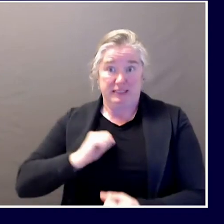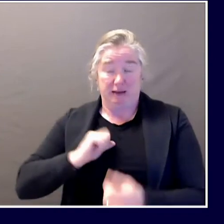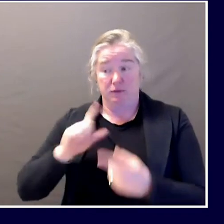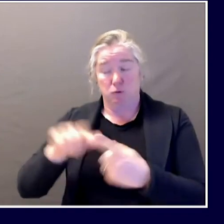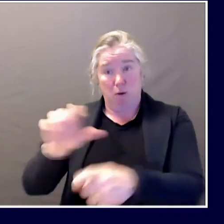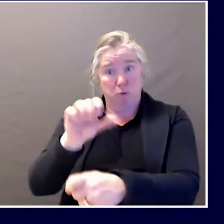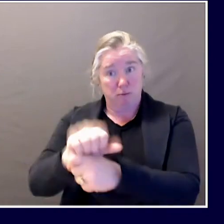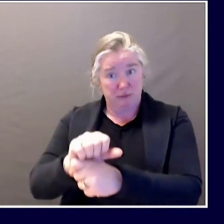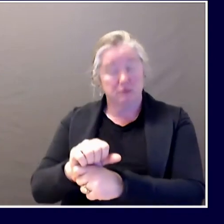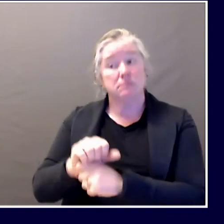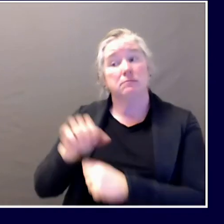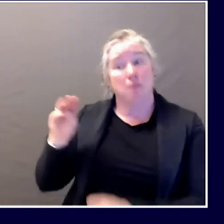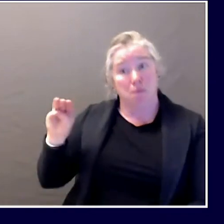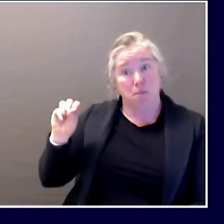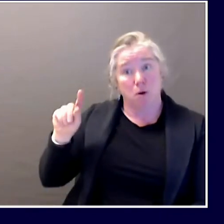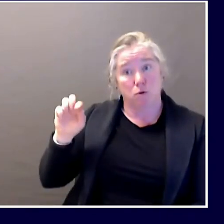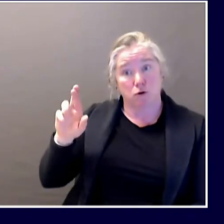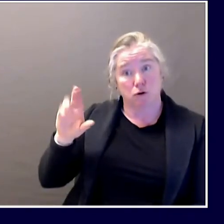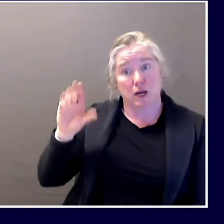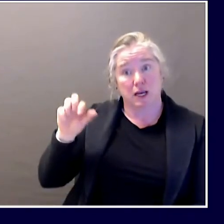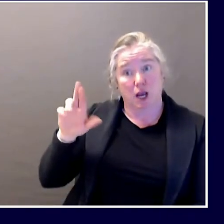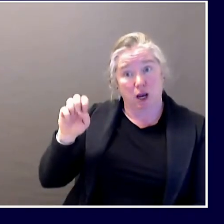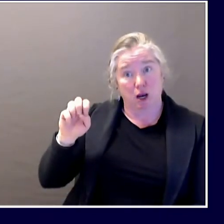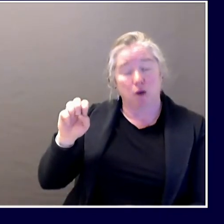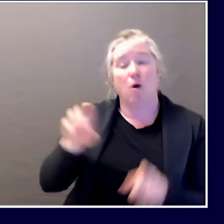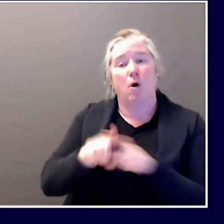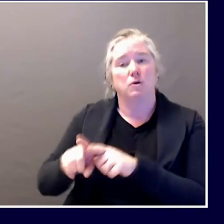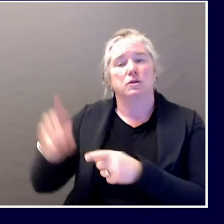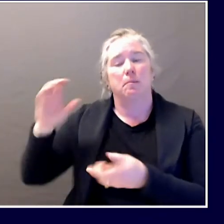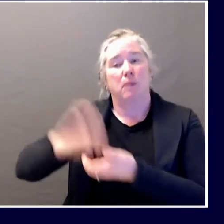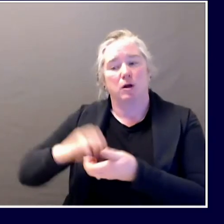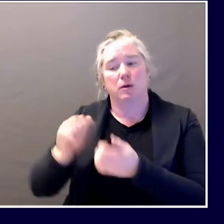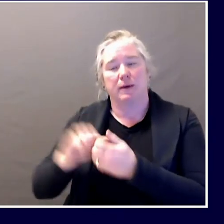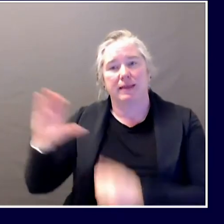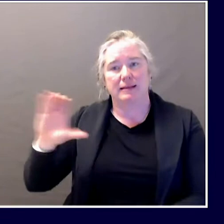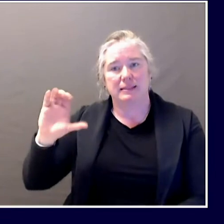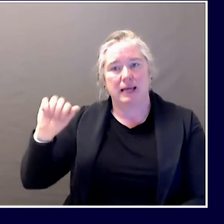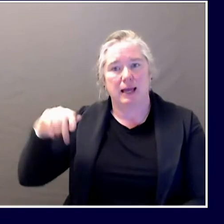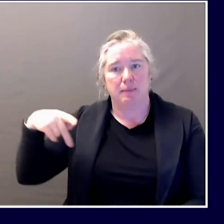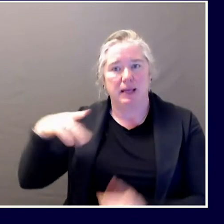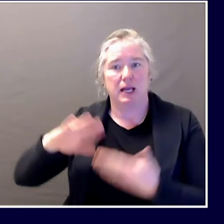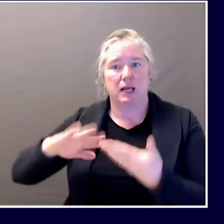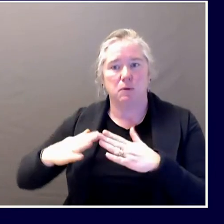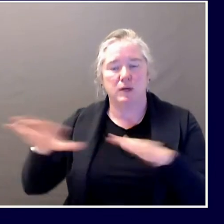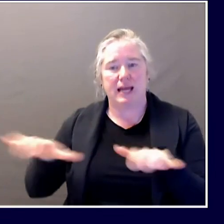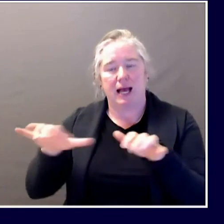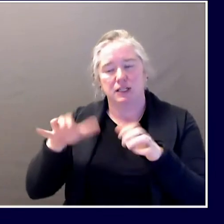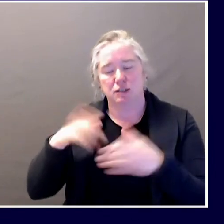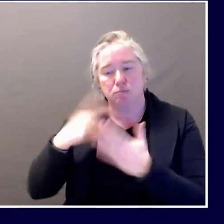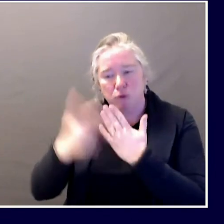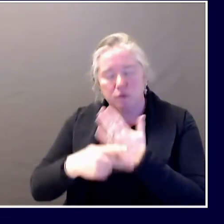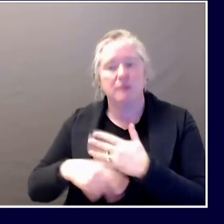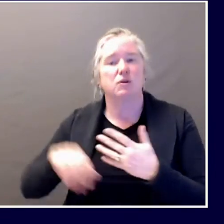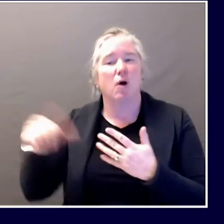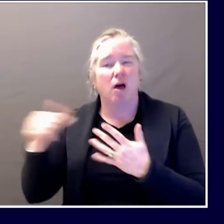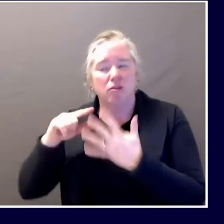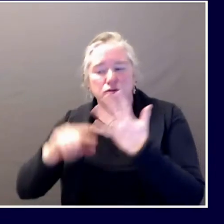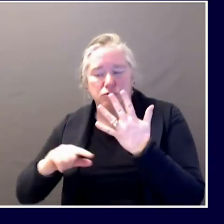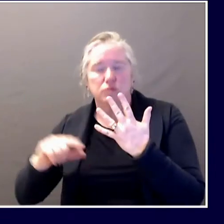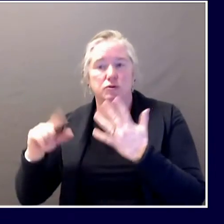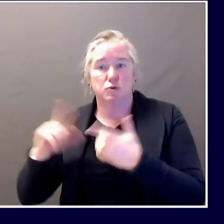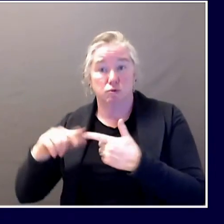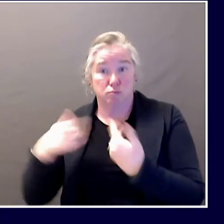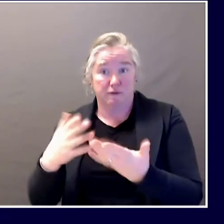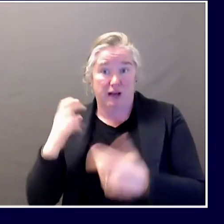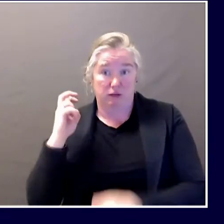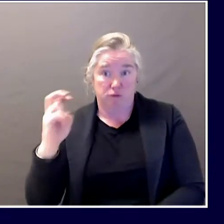will in turn partner with community action programs and transportation companies to provide these rides. This